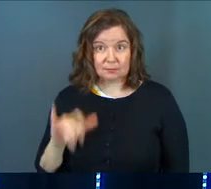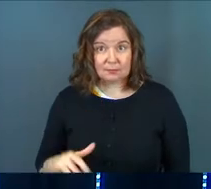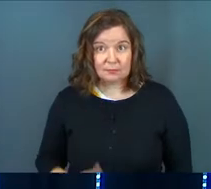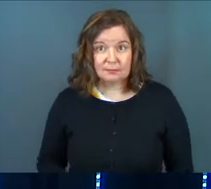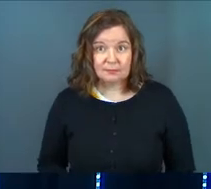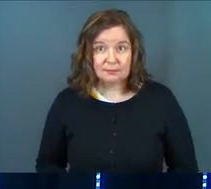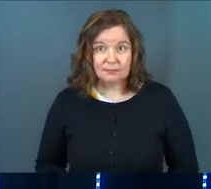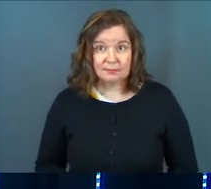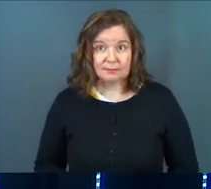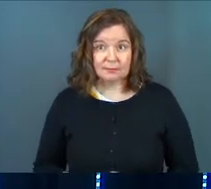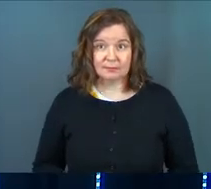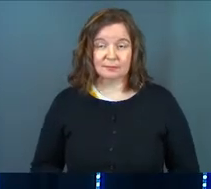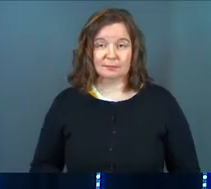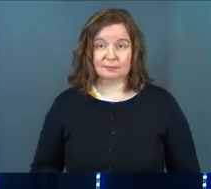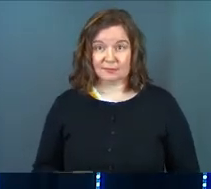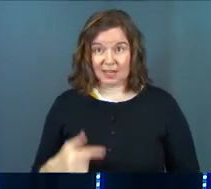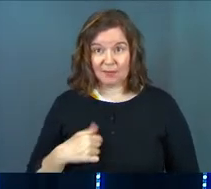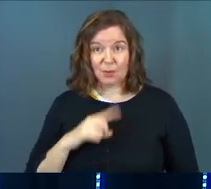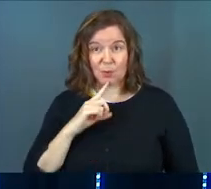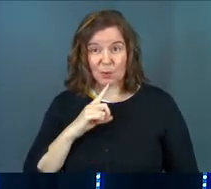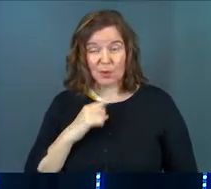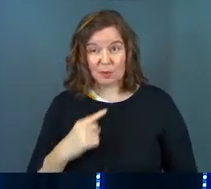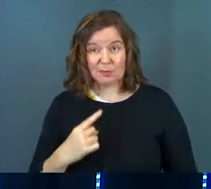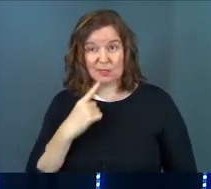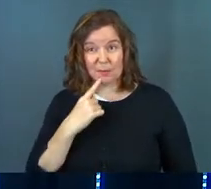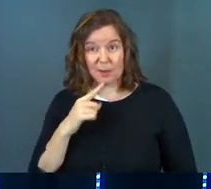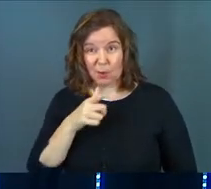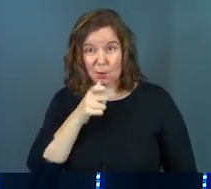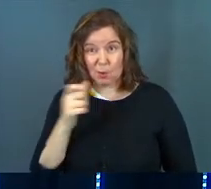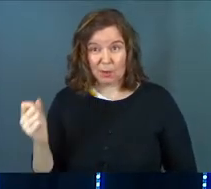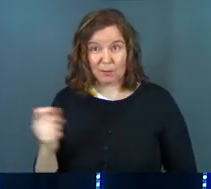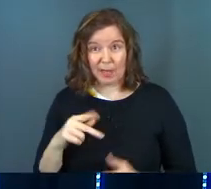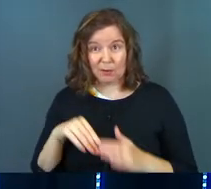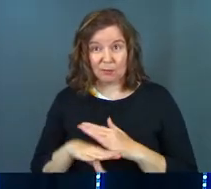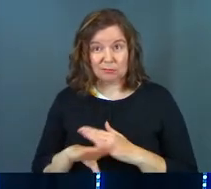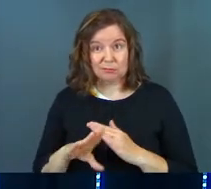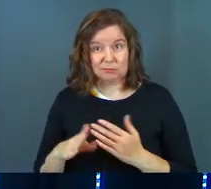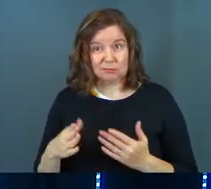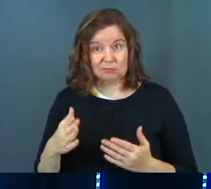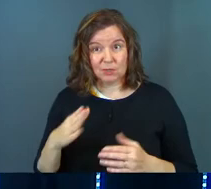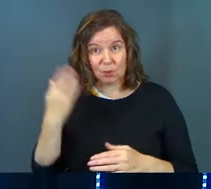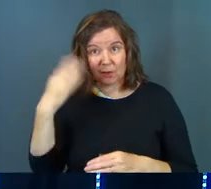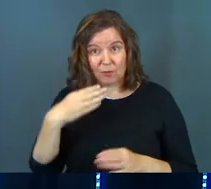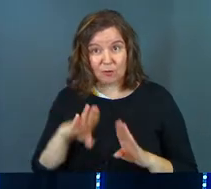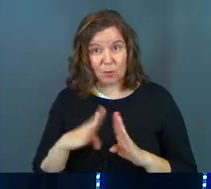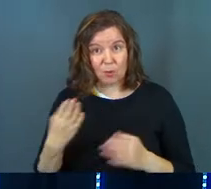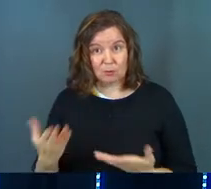about that? You ever been really disappointed about who comes walking through the front door?